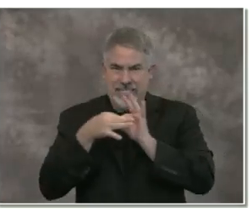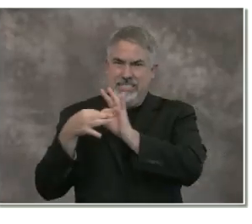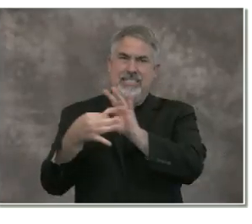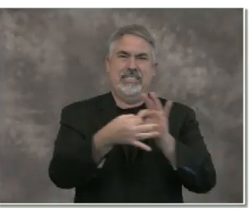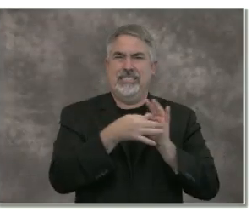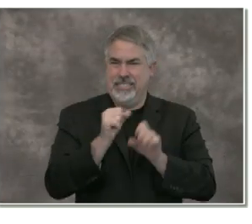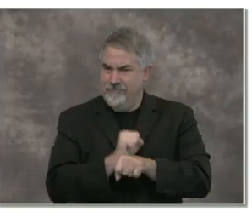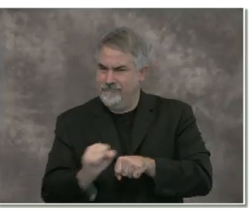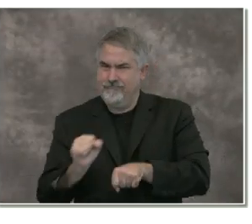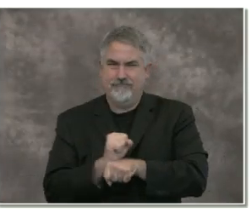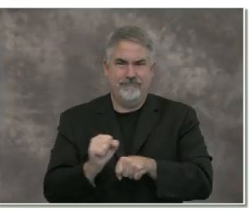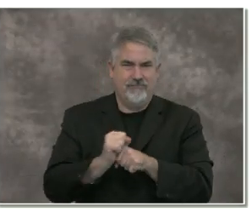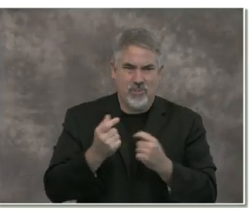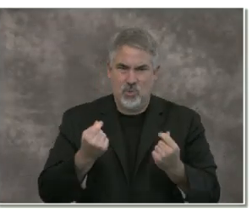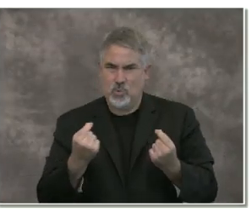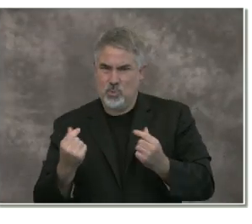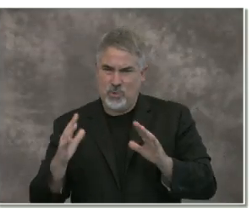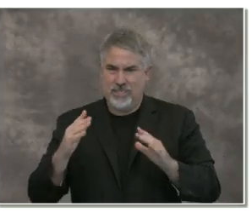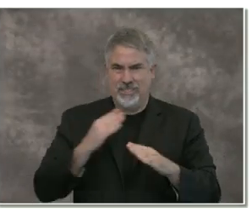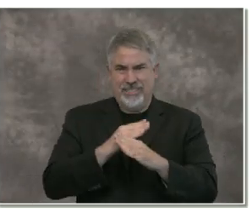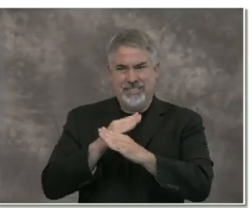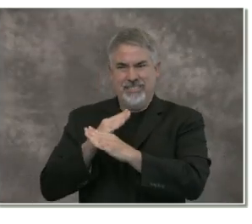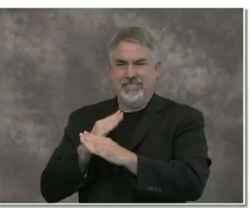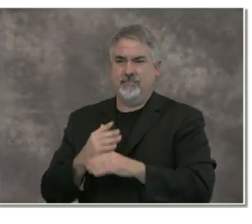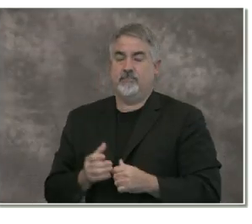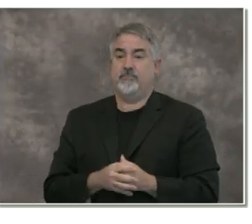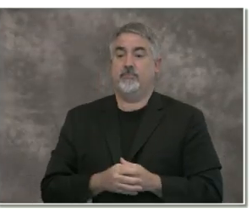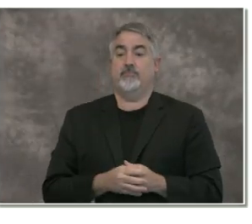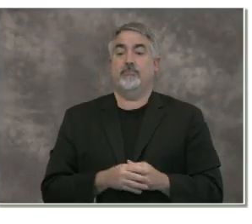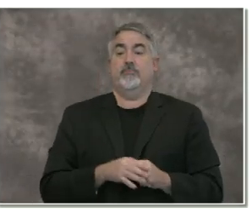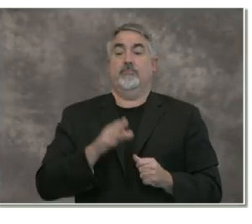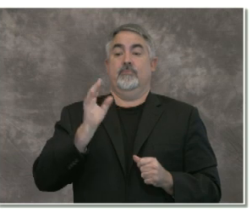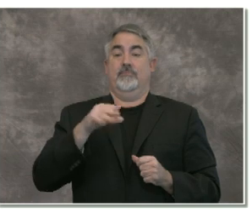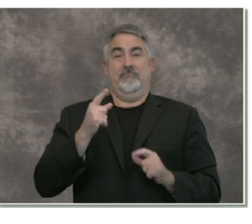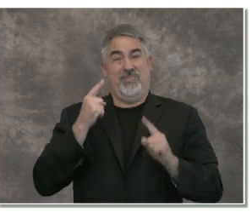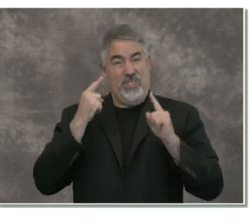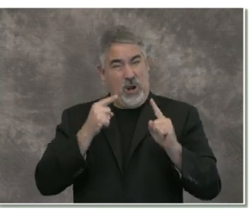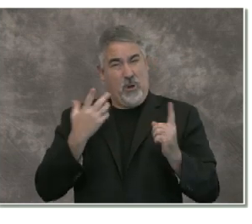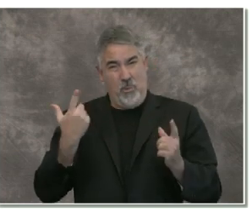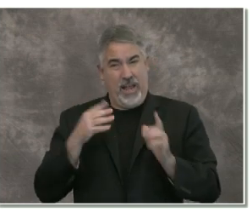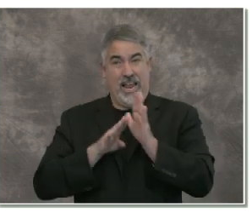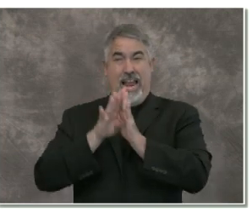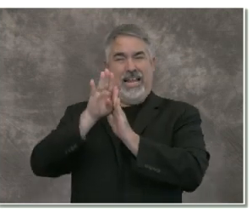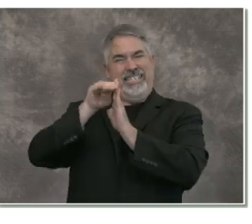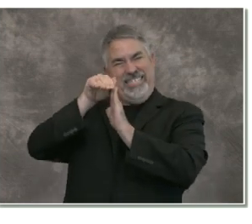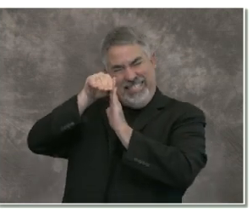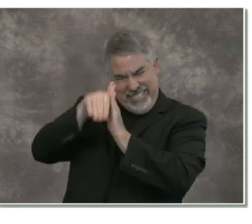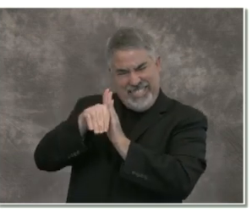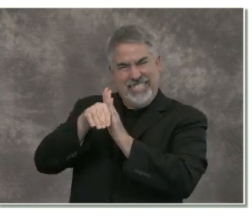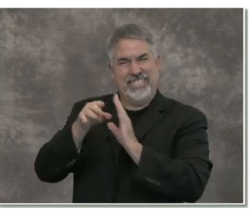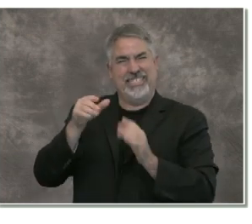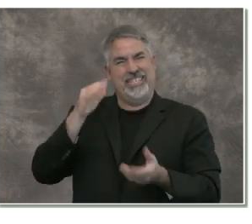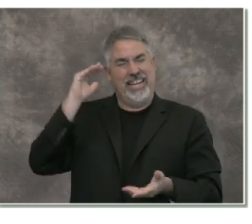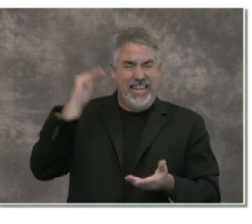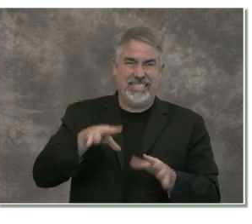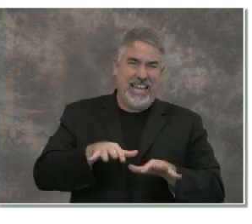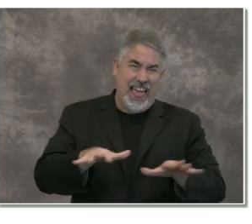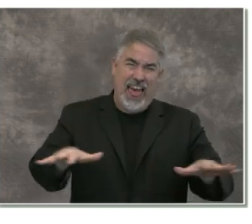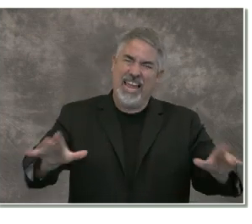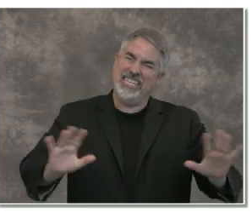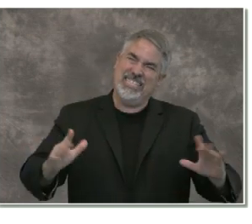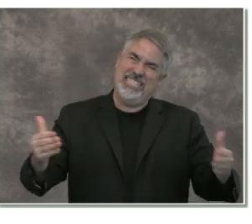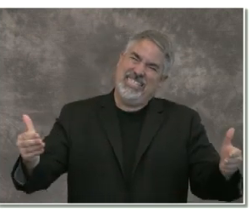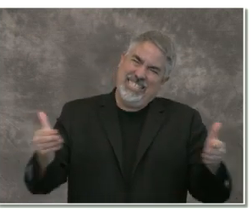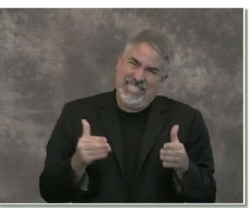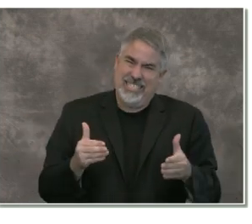part of flattening the curve is raising the bar, and that is that dotted green line you see right there of healthcare system capacity. And we're